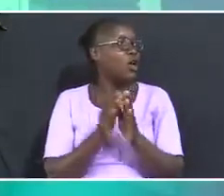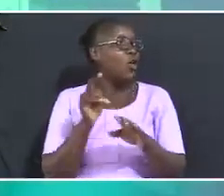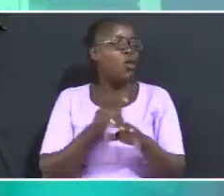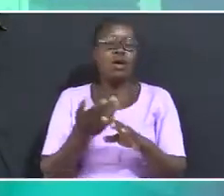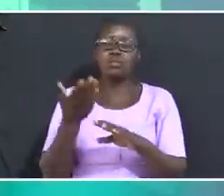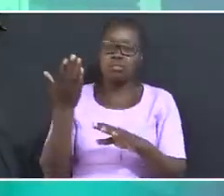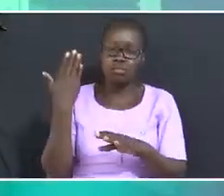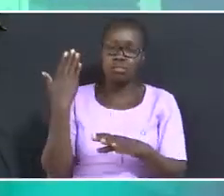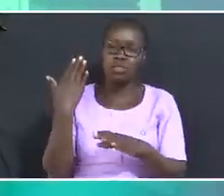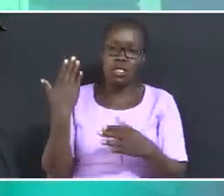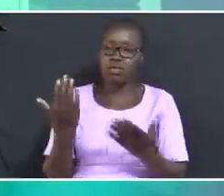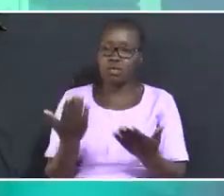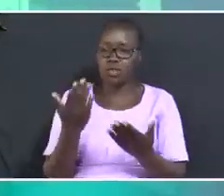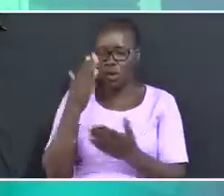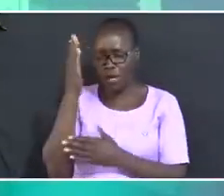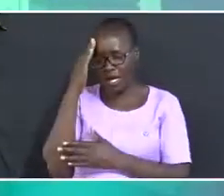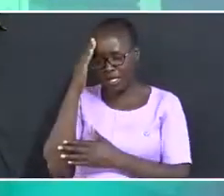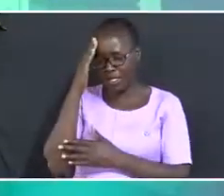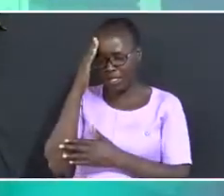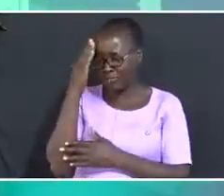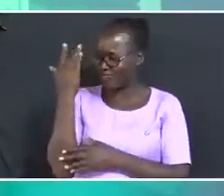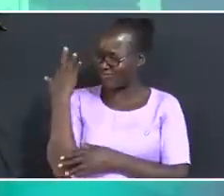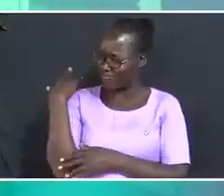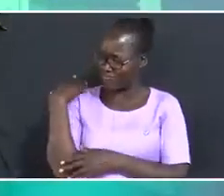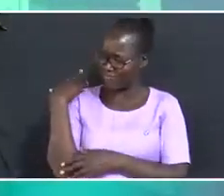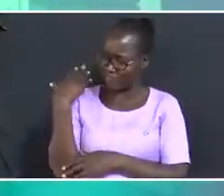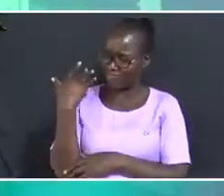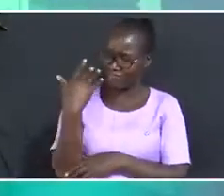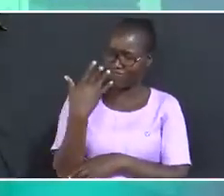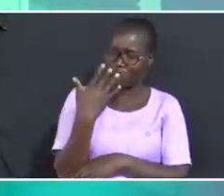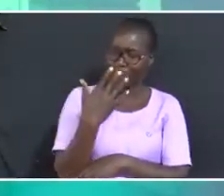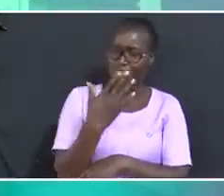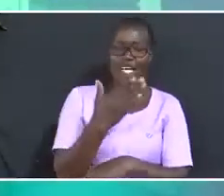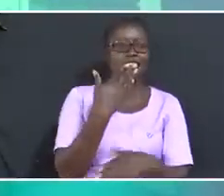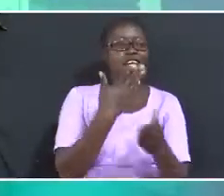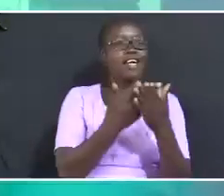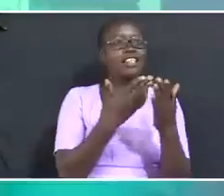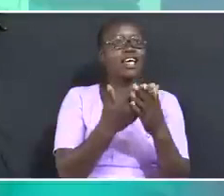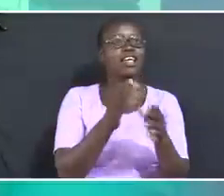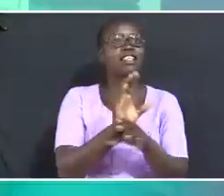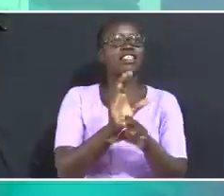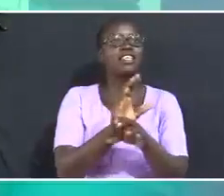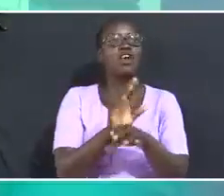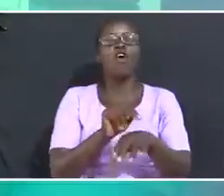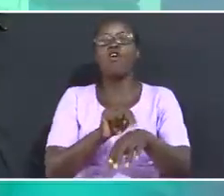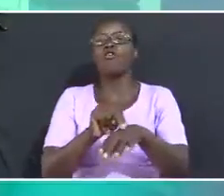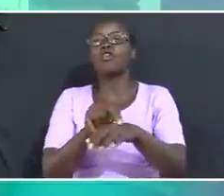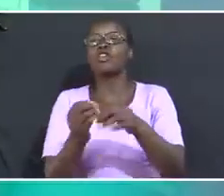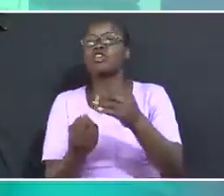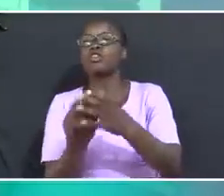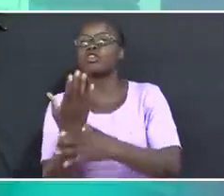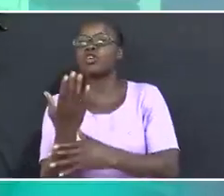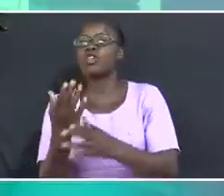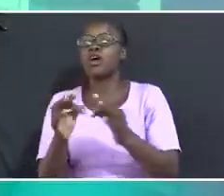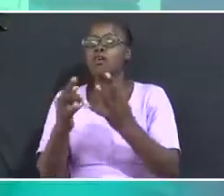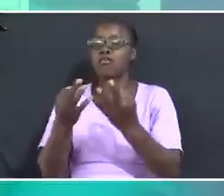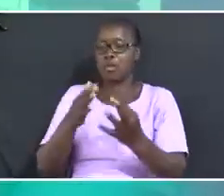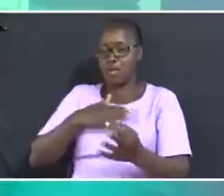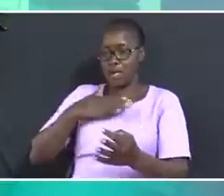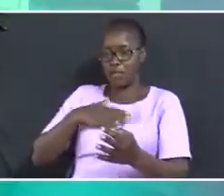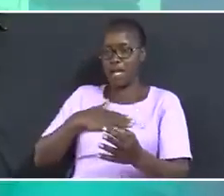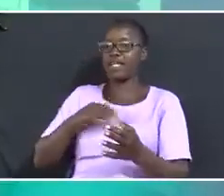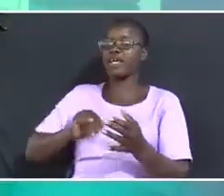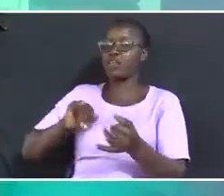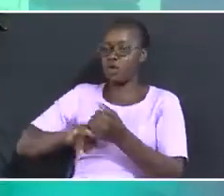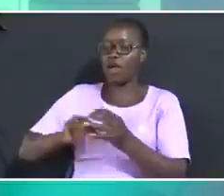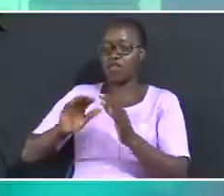a New Life Church for that kind nature that you are giving to my family and my wife's family. Even